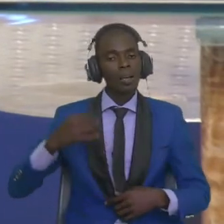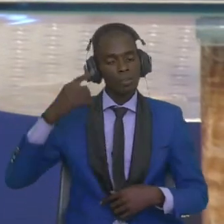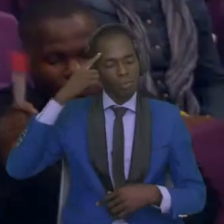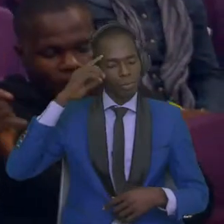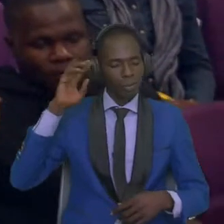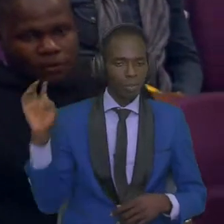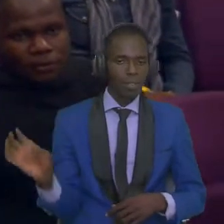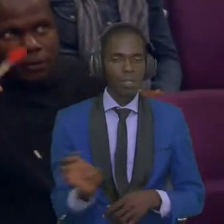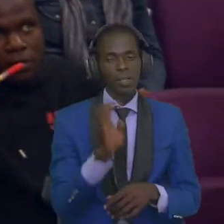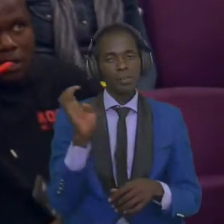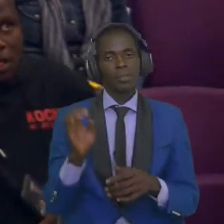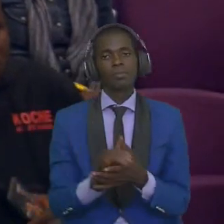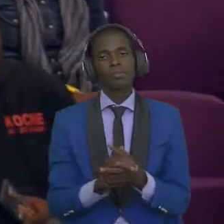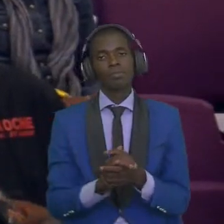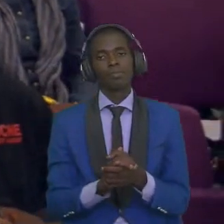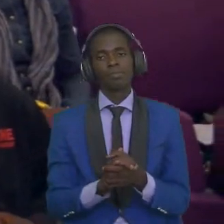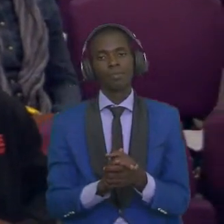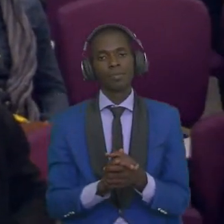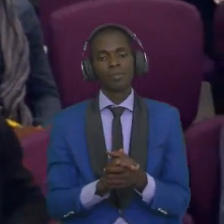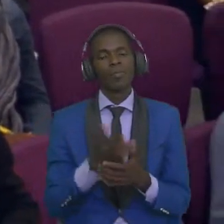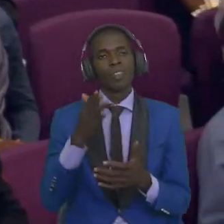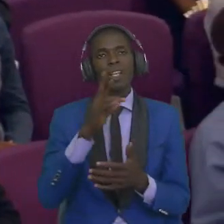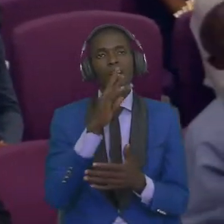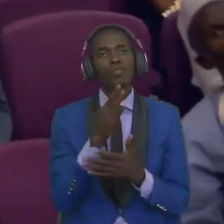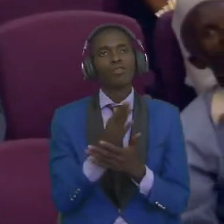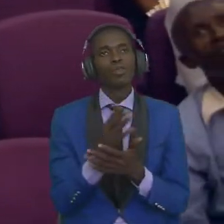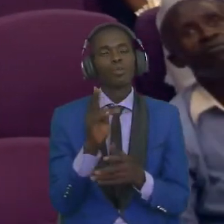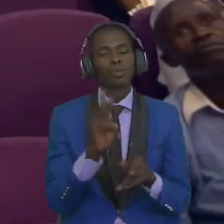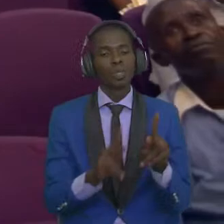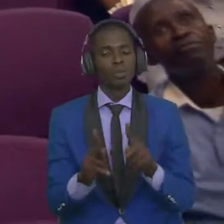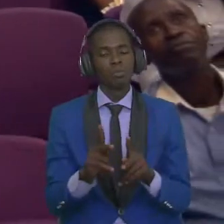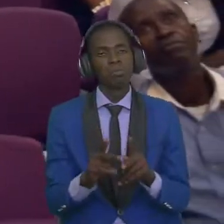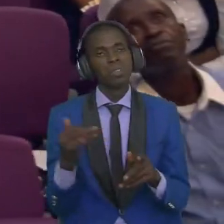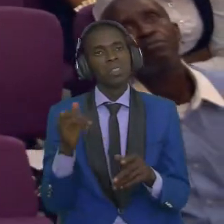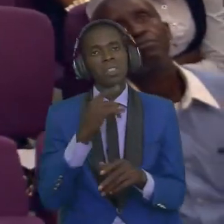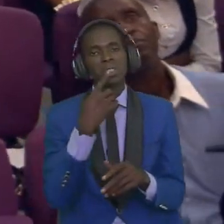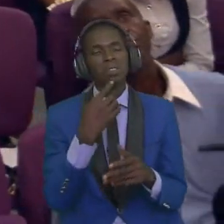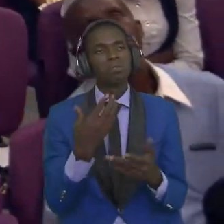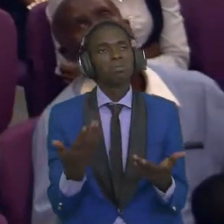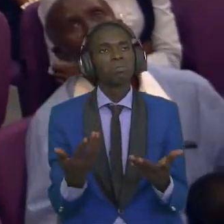rest. You know, there are some people, they